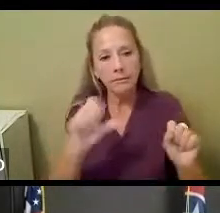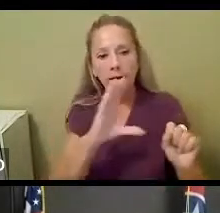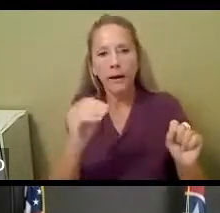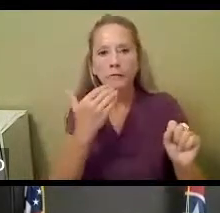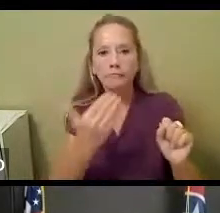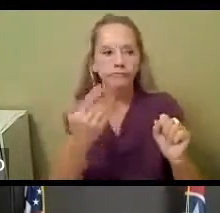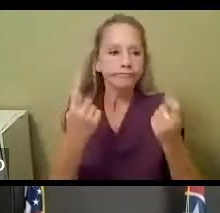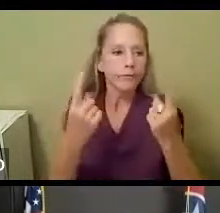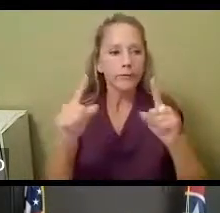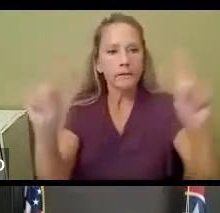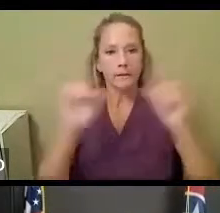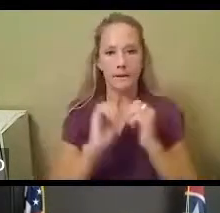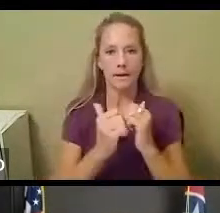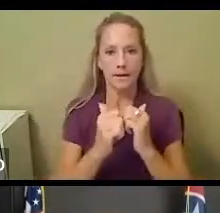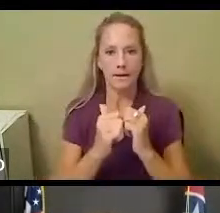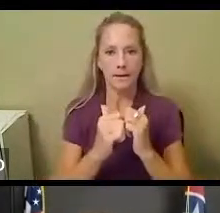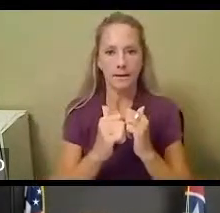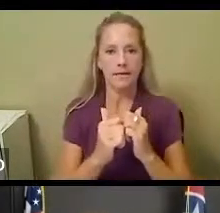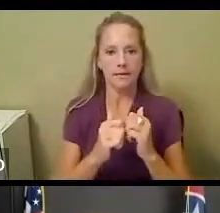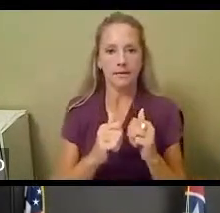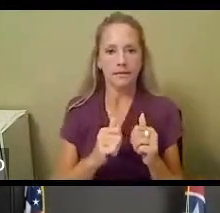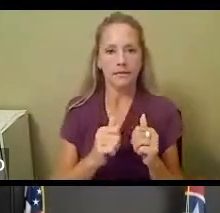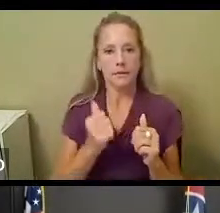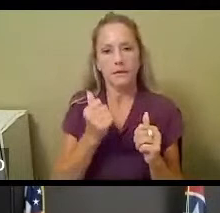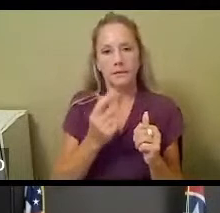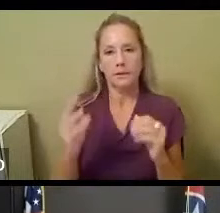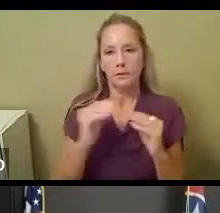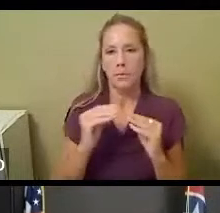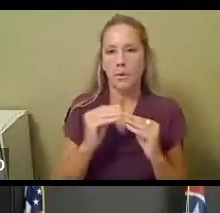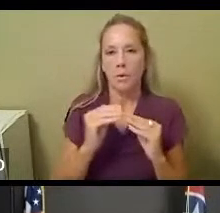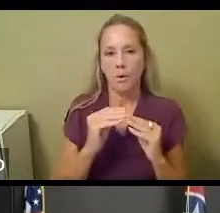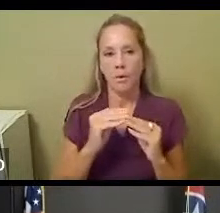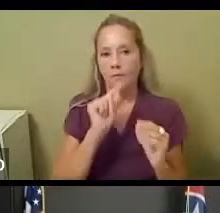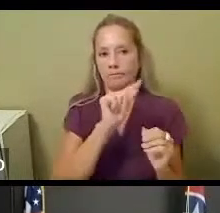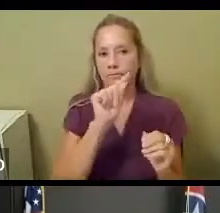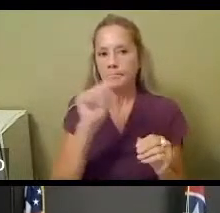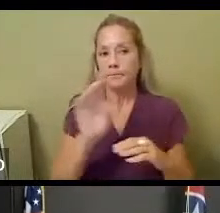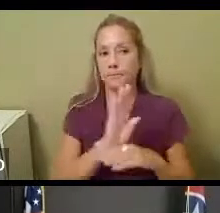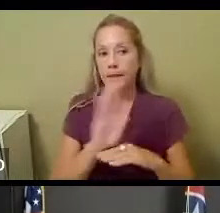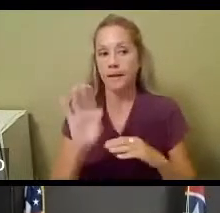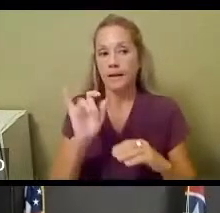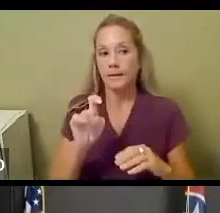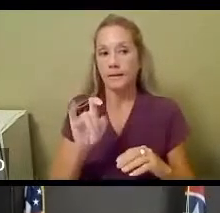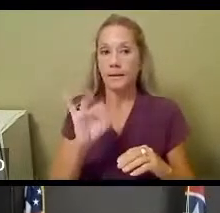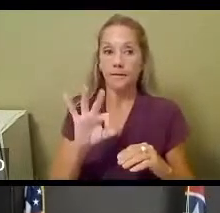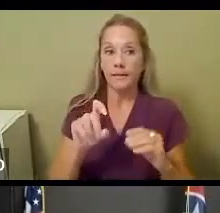for the few establishments that need more than a reminder.